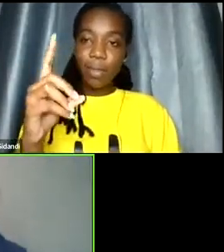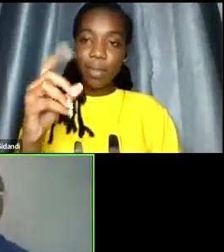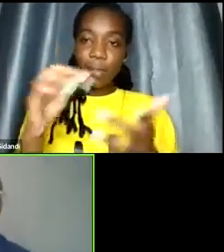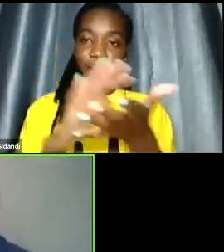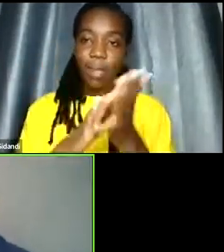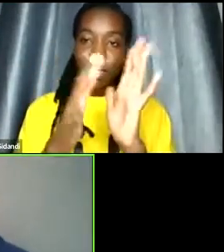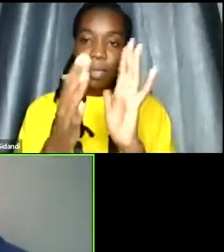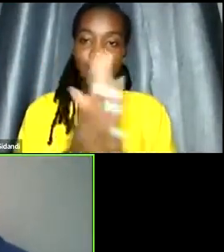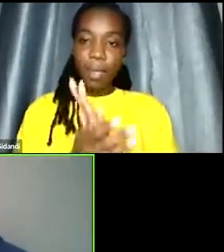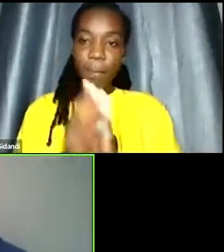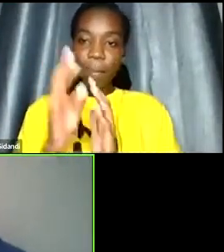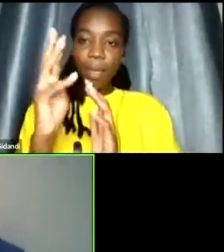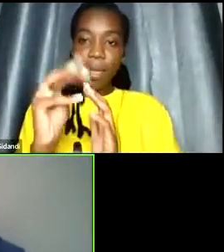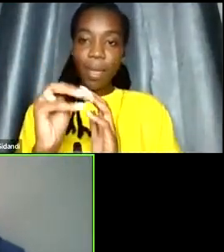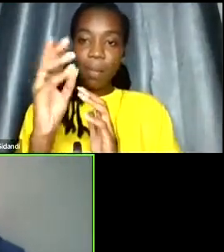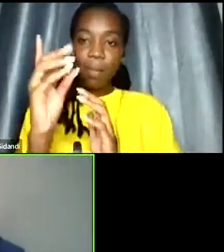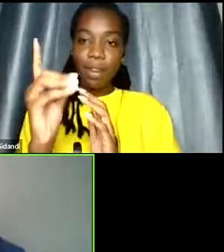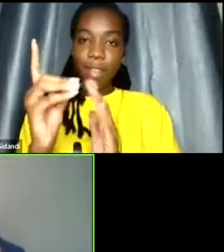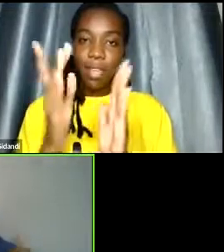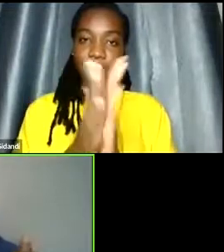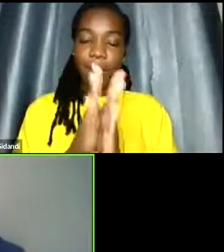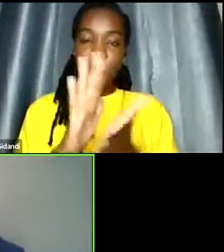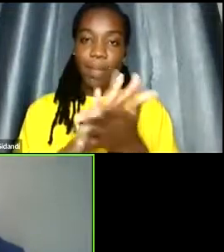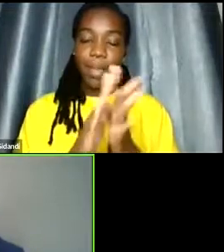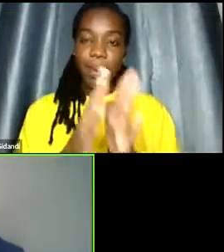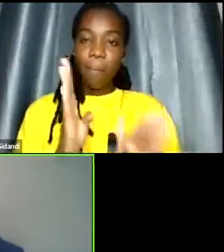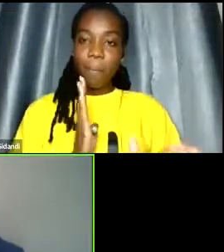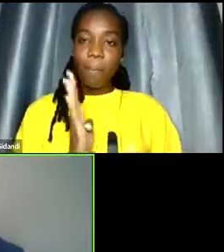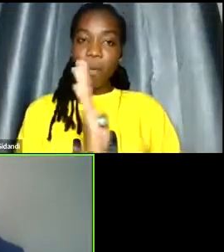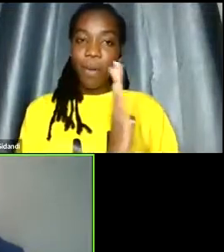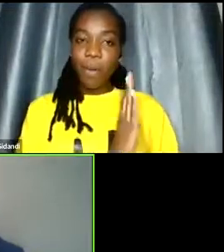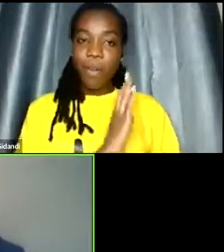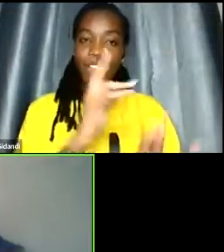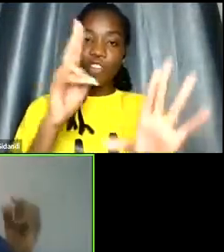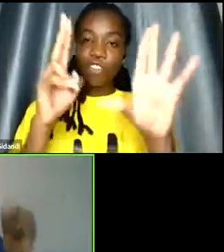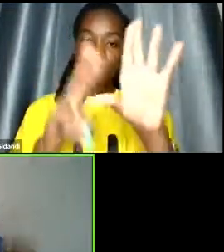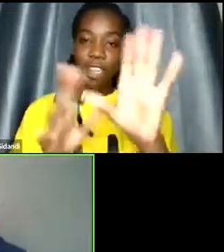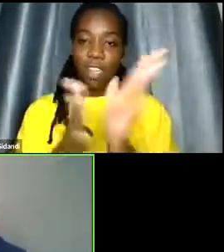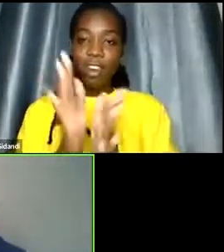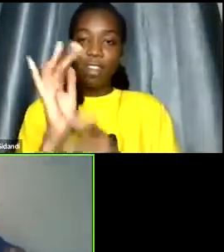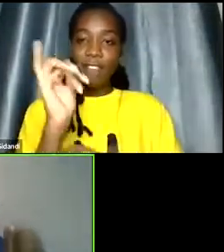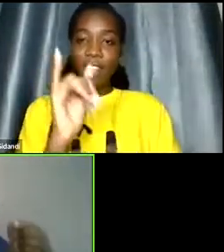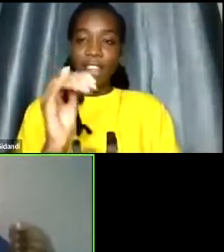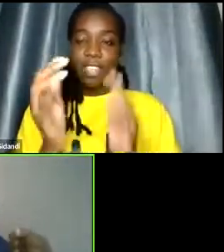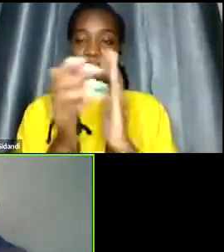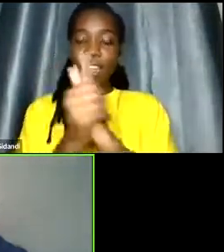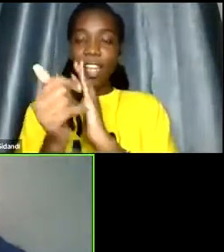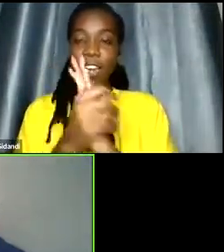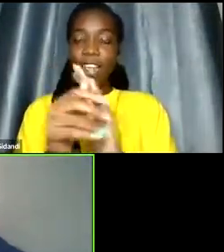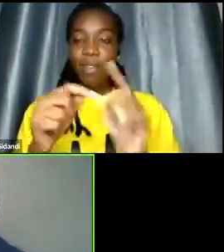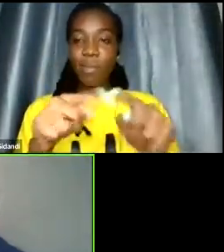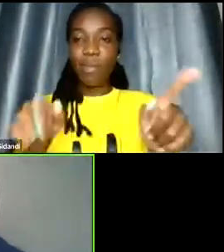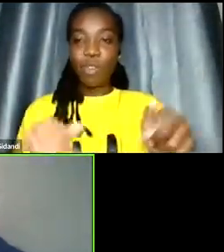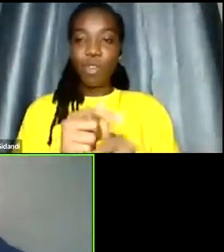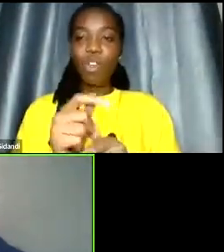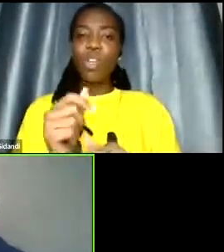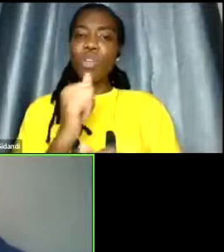become the board chair. That is your talent pool. Not